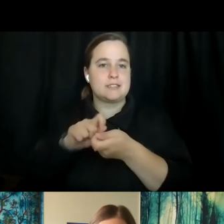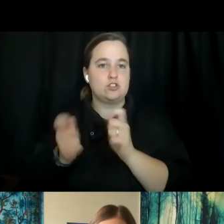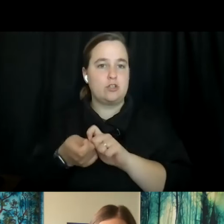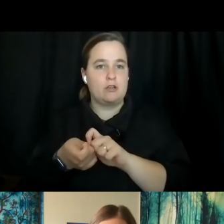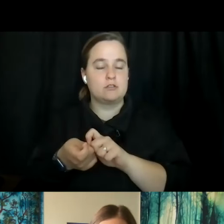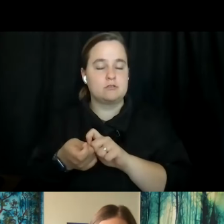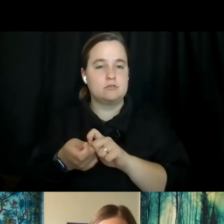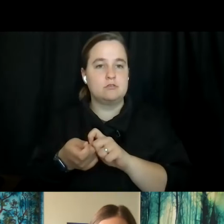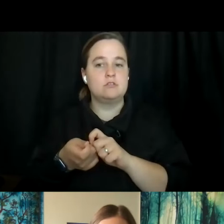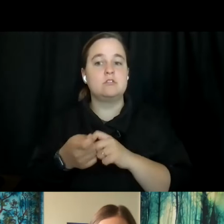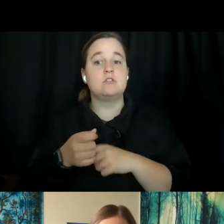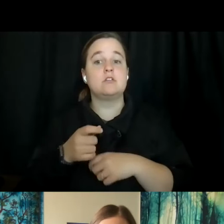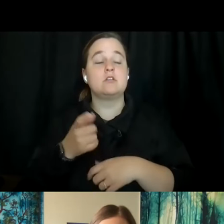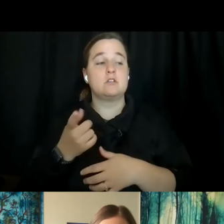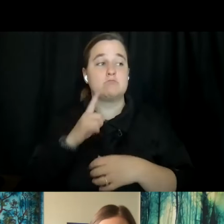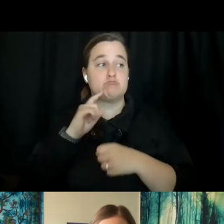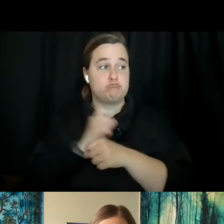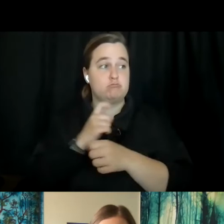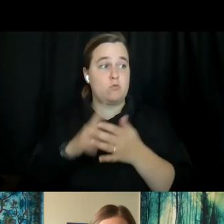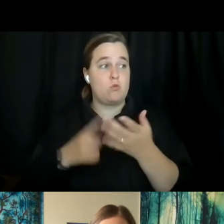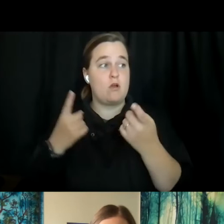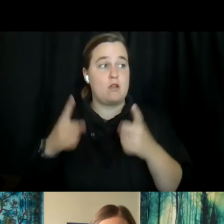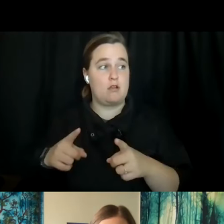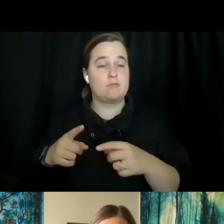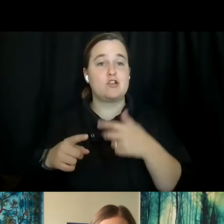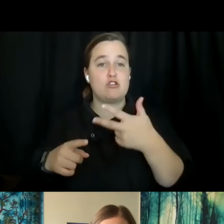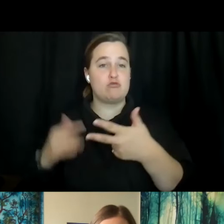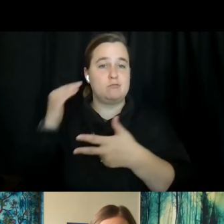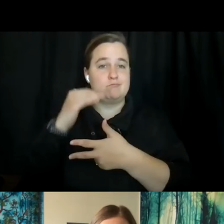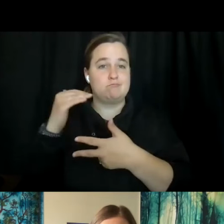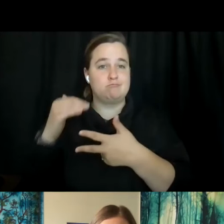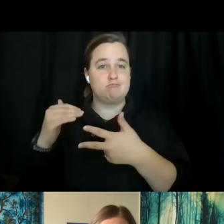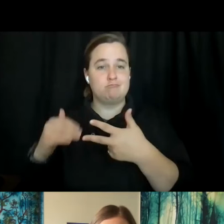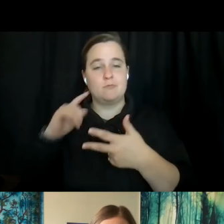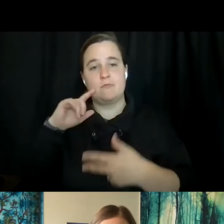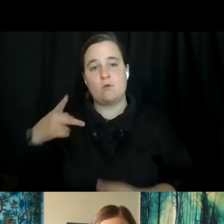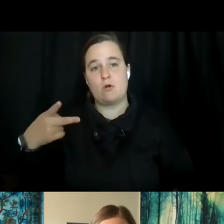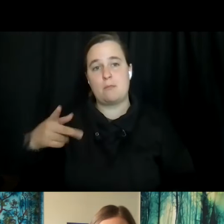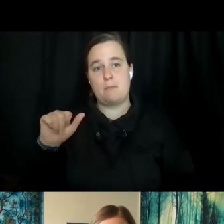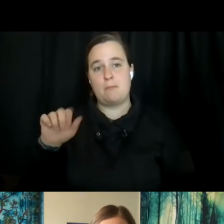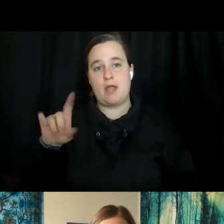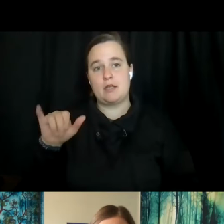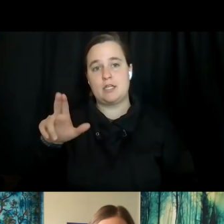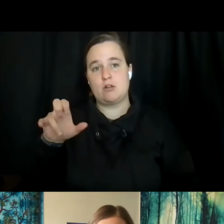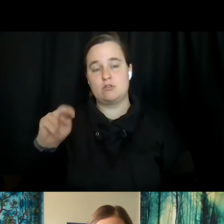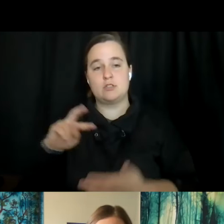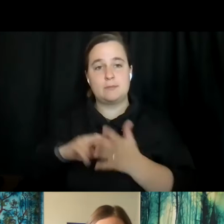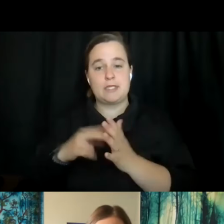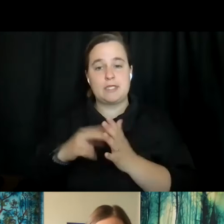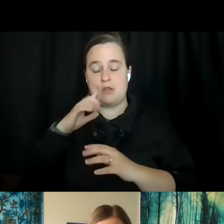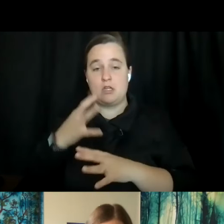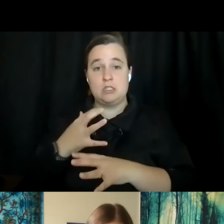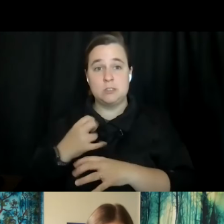So what does help is 3 steps for pandiculation: contracting something, then a